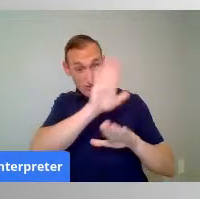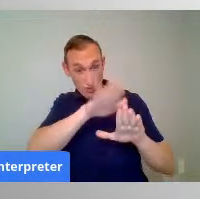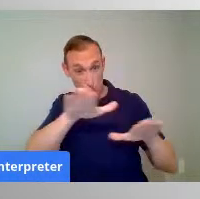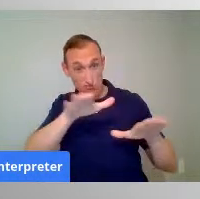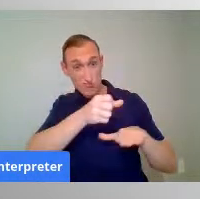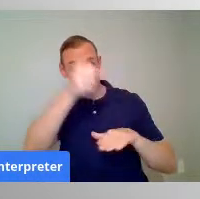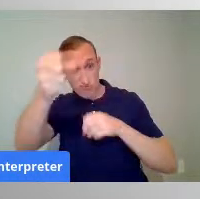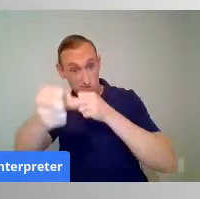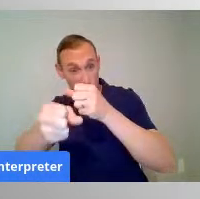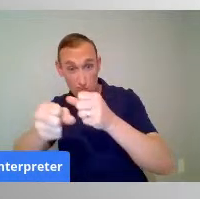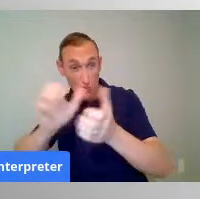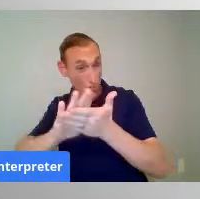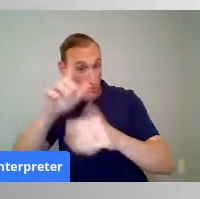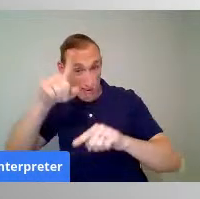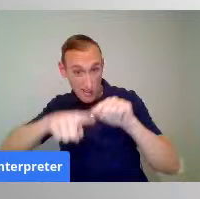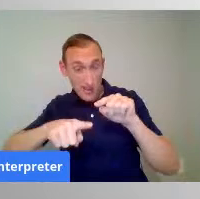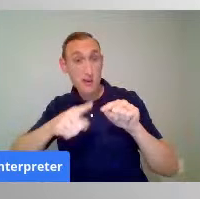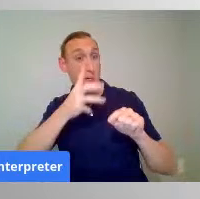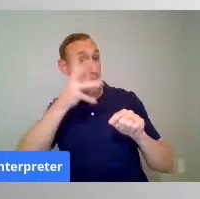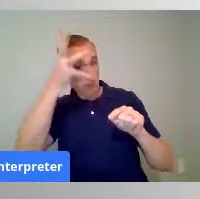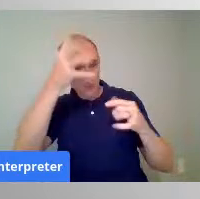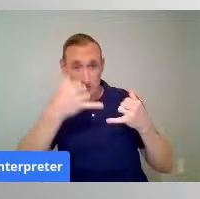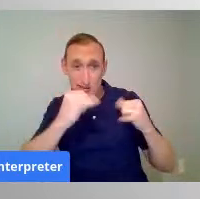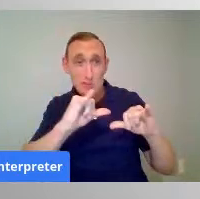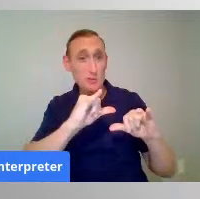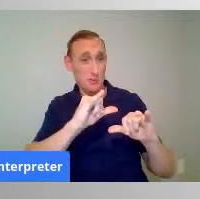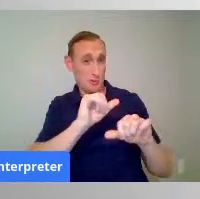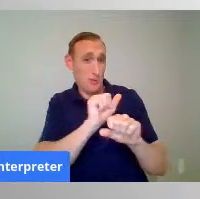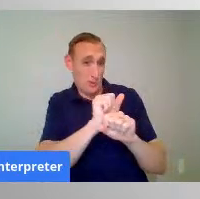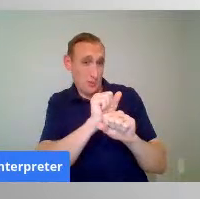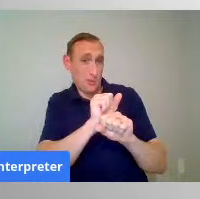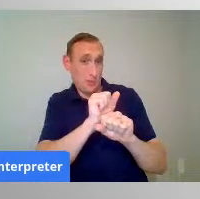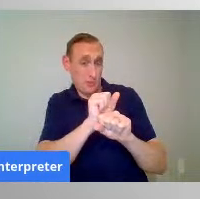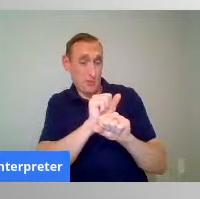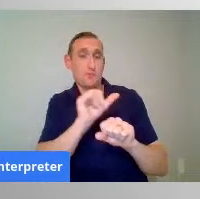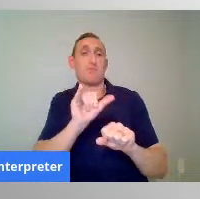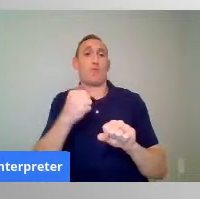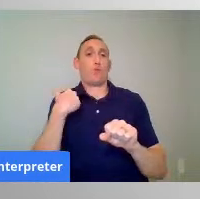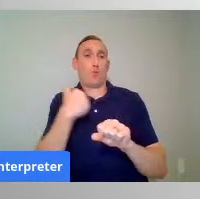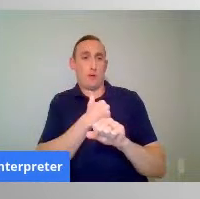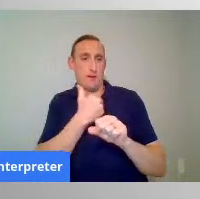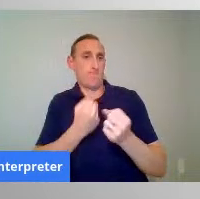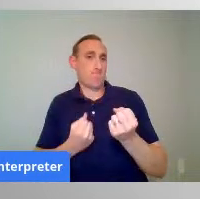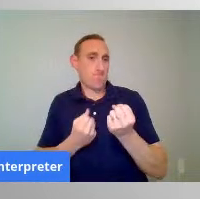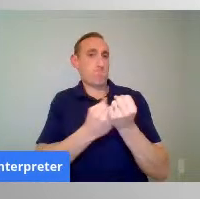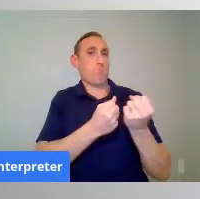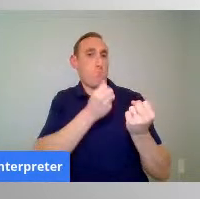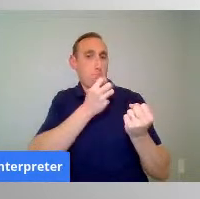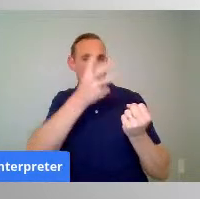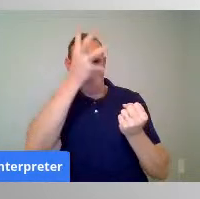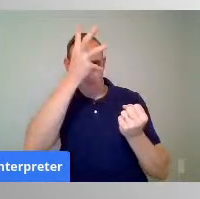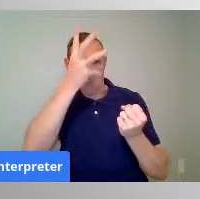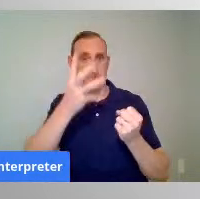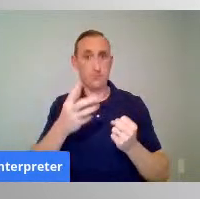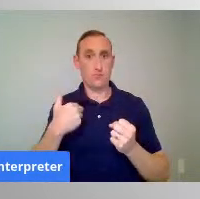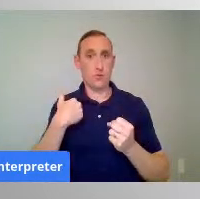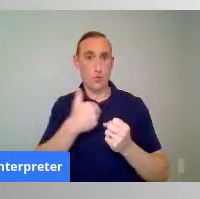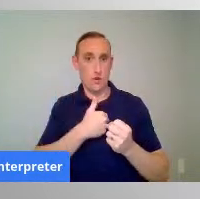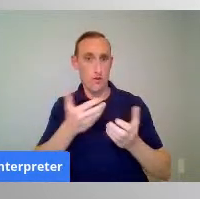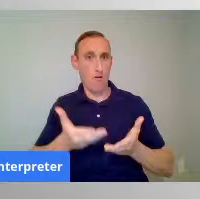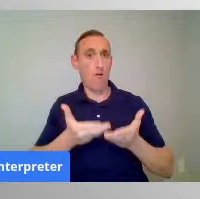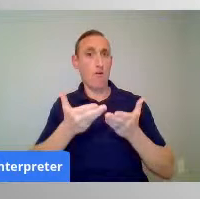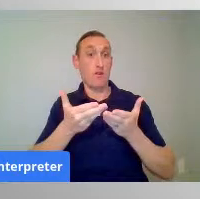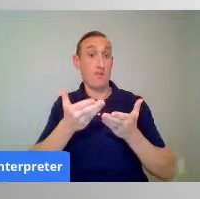up? And you can see on an average year now, we're up to 17 day off school programs. And it gives you some